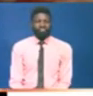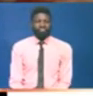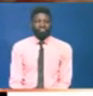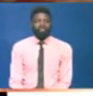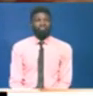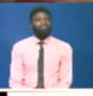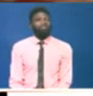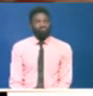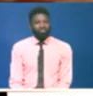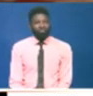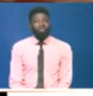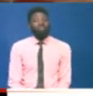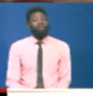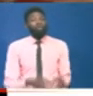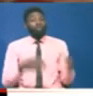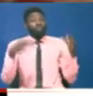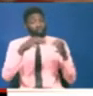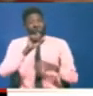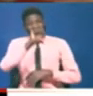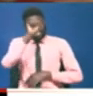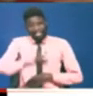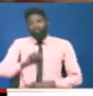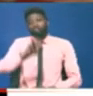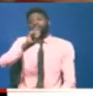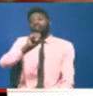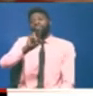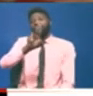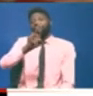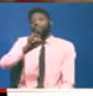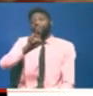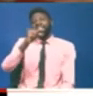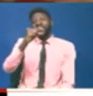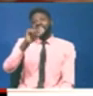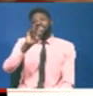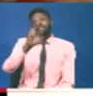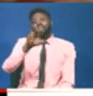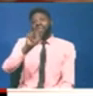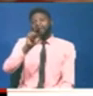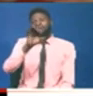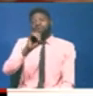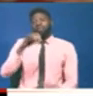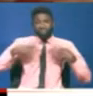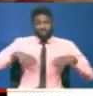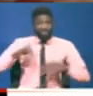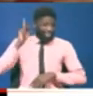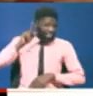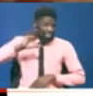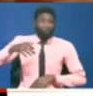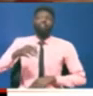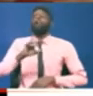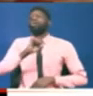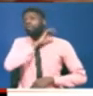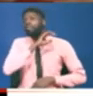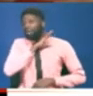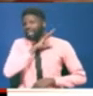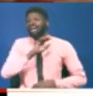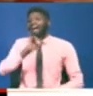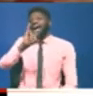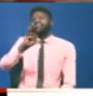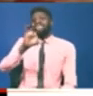And a section of South Mugirango residents in Kisii County have decried unfair recruitment of clerks by IEBC in the